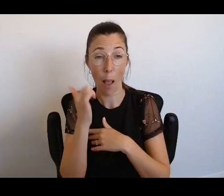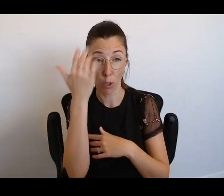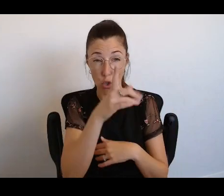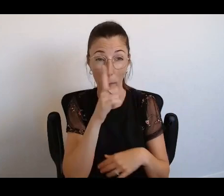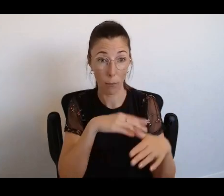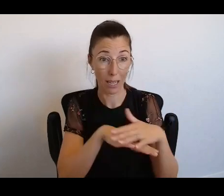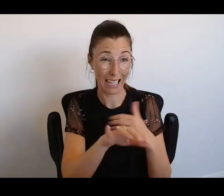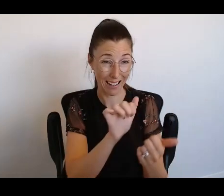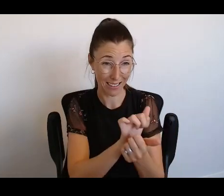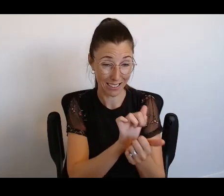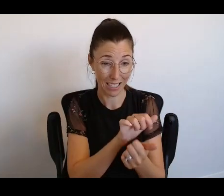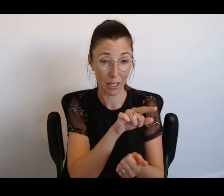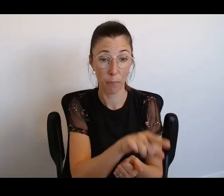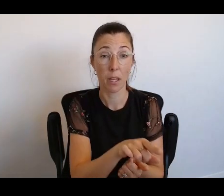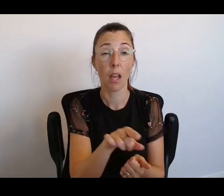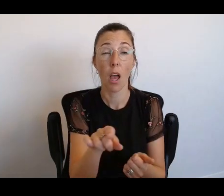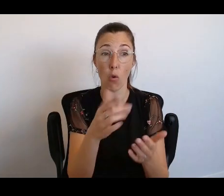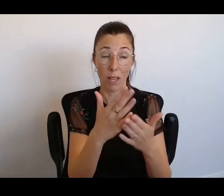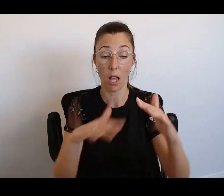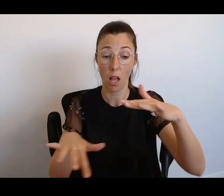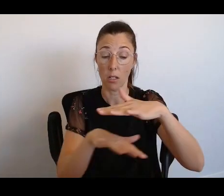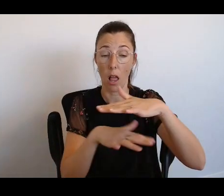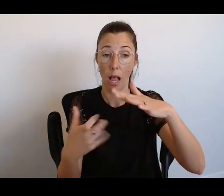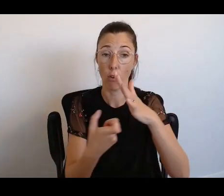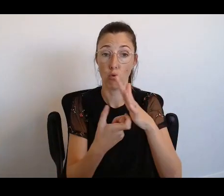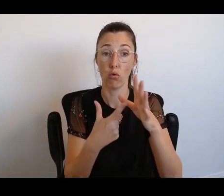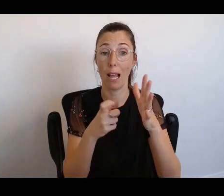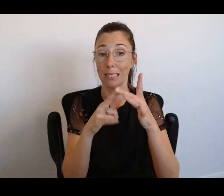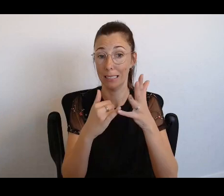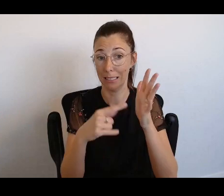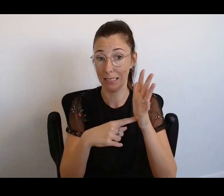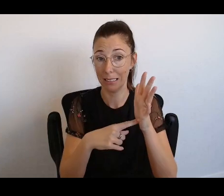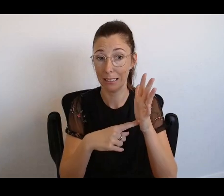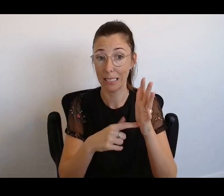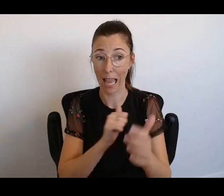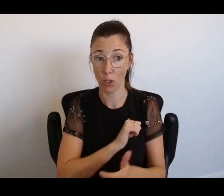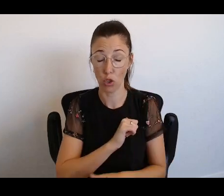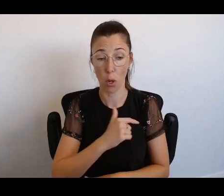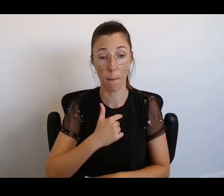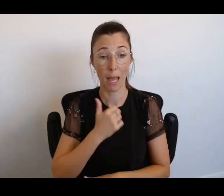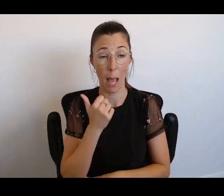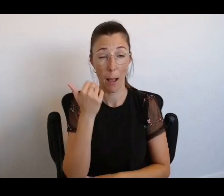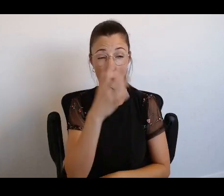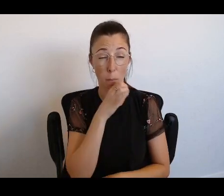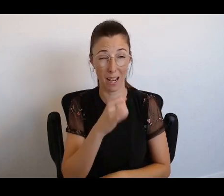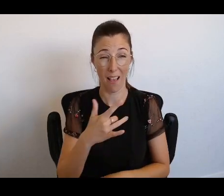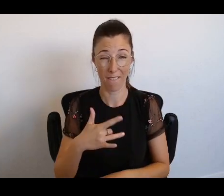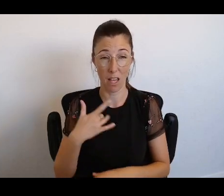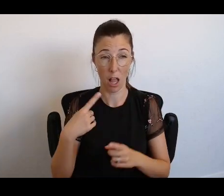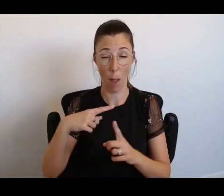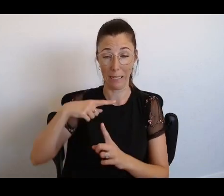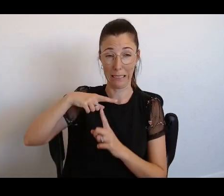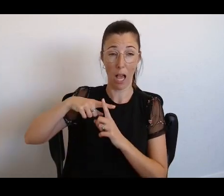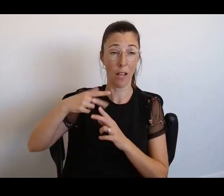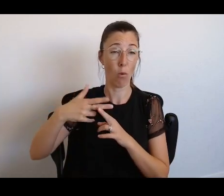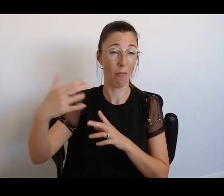driven by an underlying racist attitude. As an Aboriginal man, I feel like an ongoing target of this abuse. The subjects